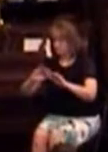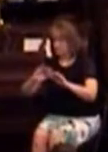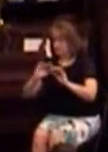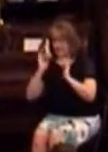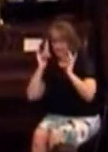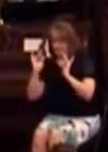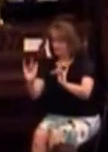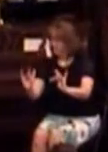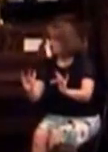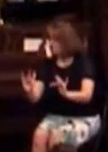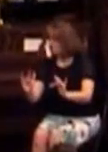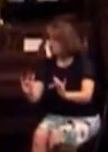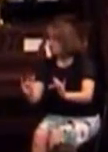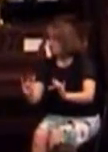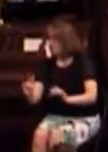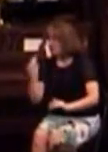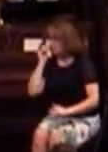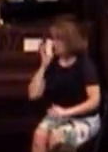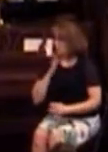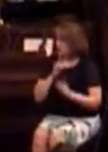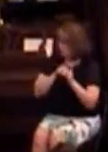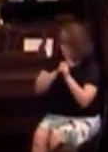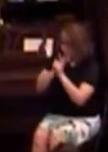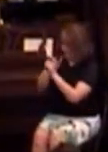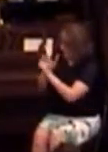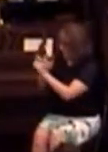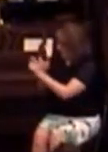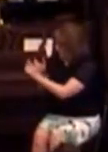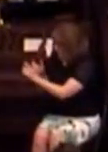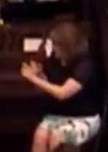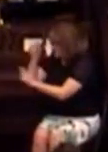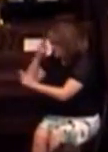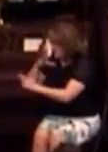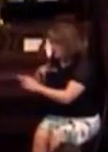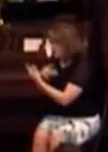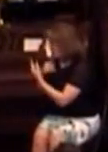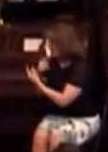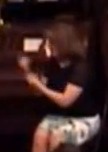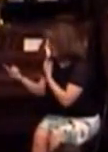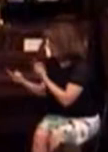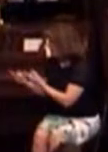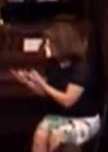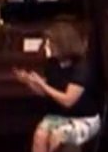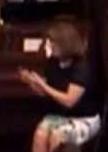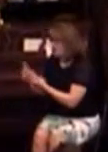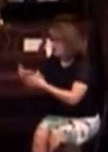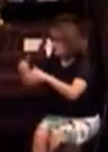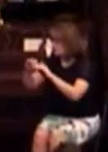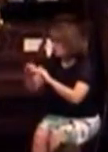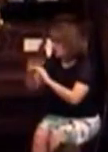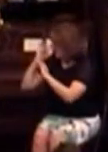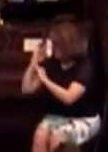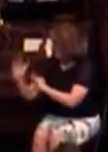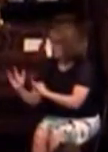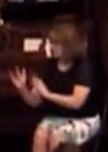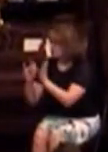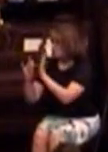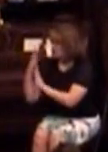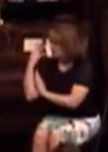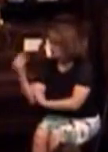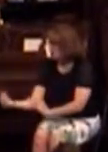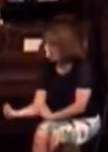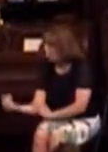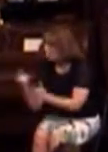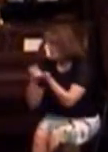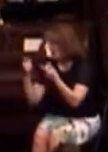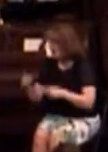go, what are the names of the two guys that run to the grave? You've been in church on Easter, right? What are the two guys that run to the grave fast?